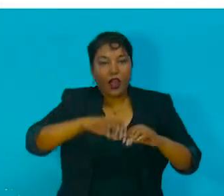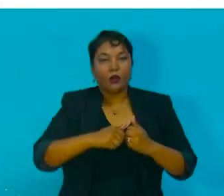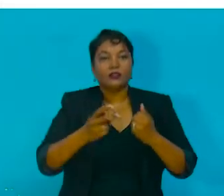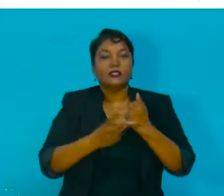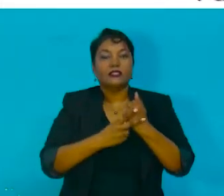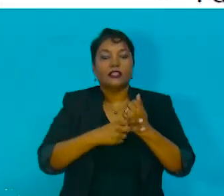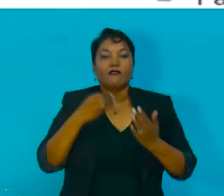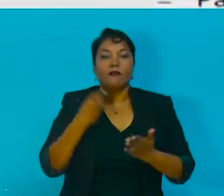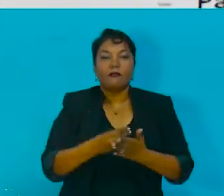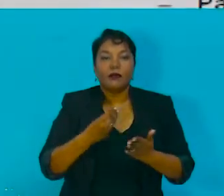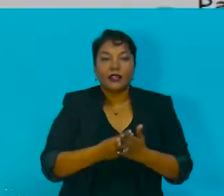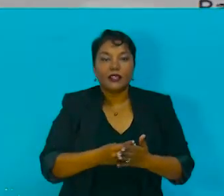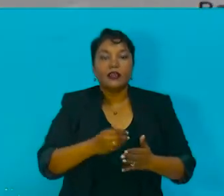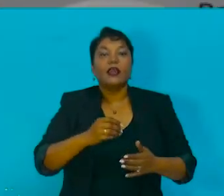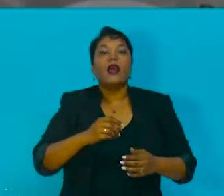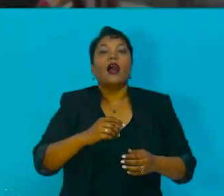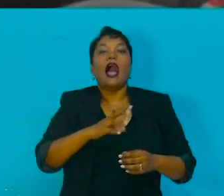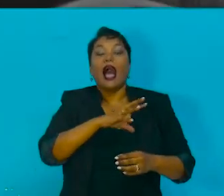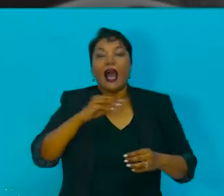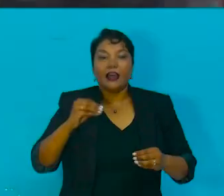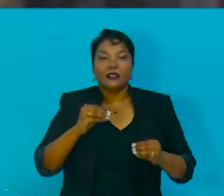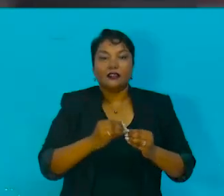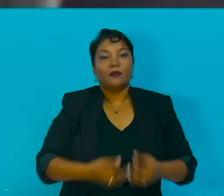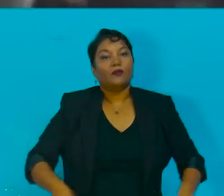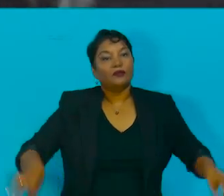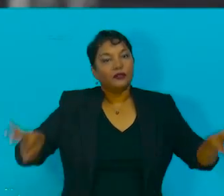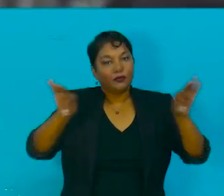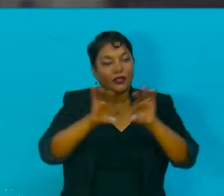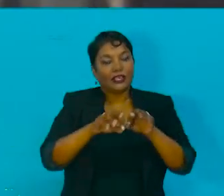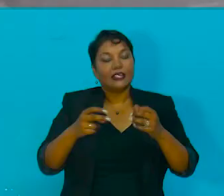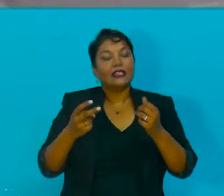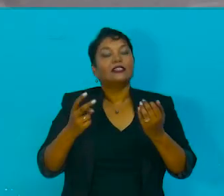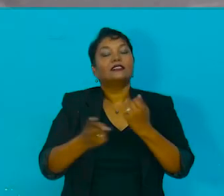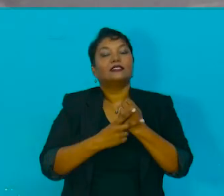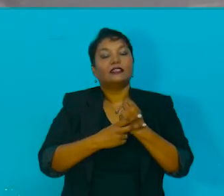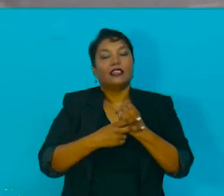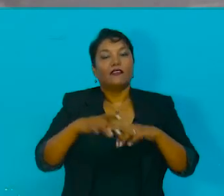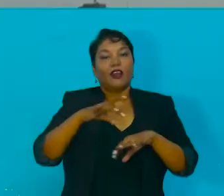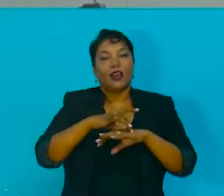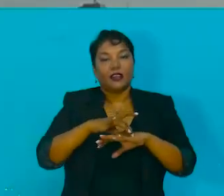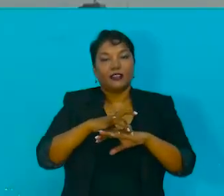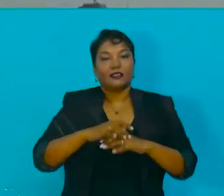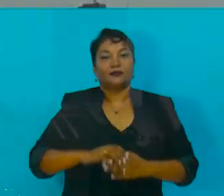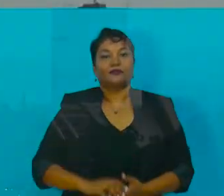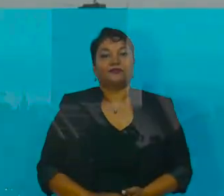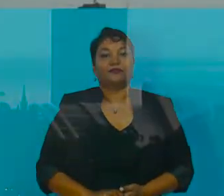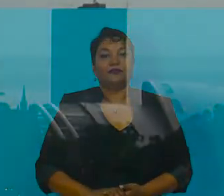millions of dollars annually, but most importantly, save the very world we live in.